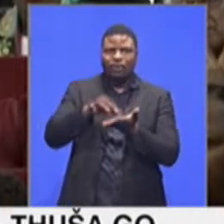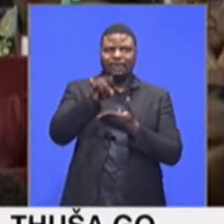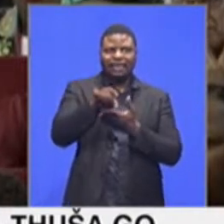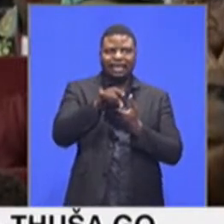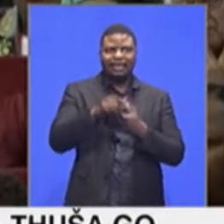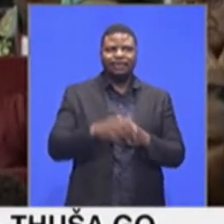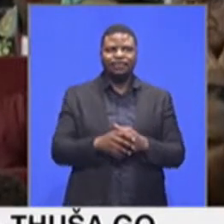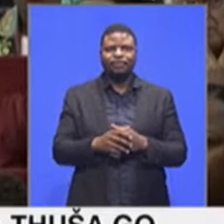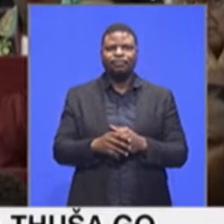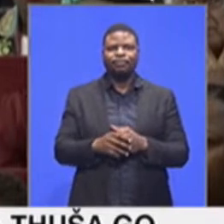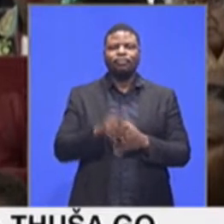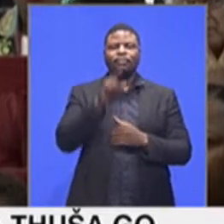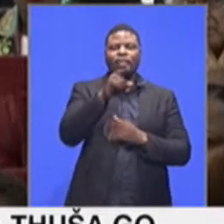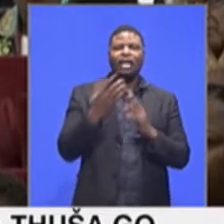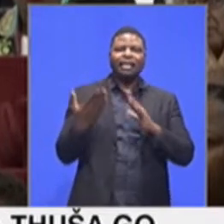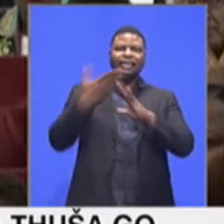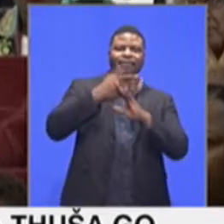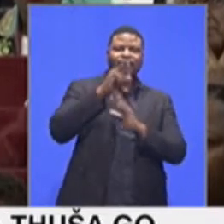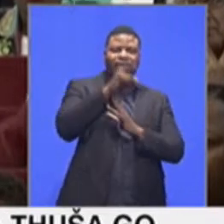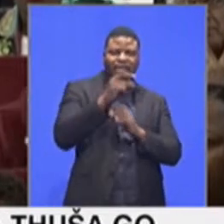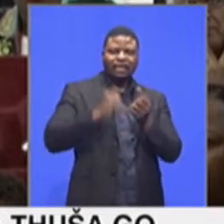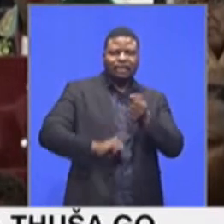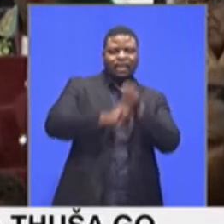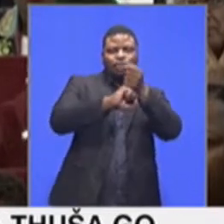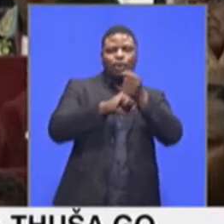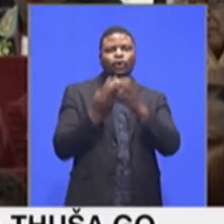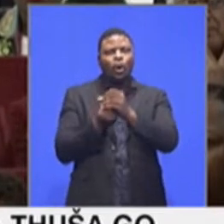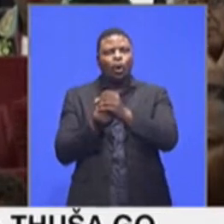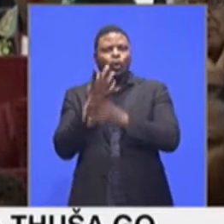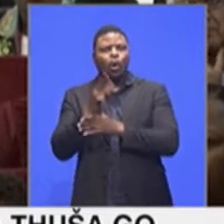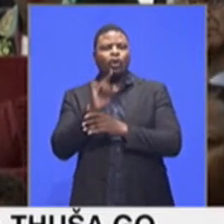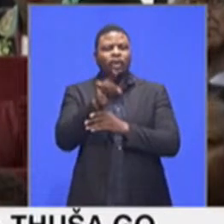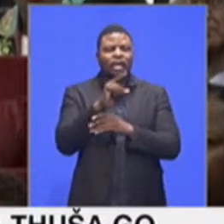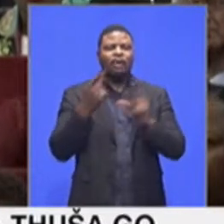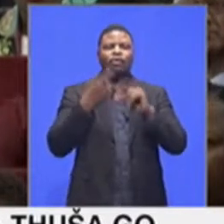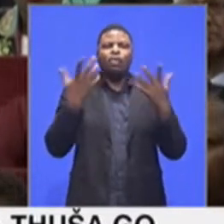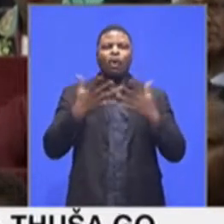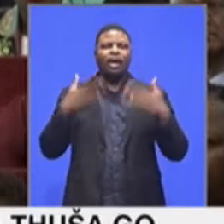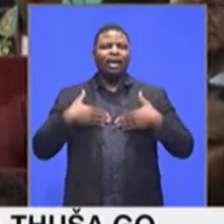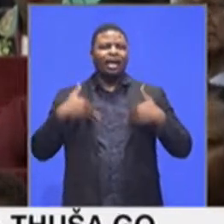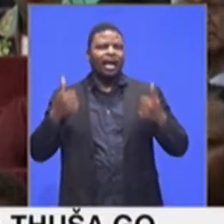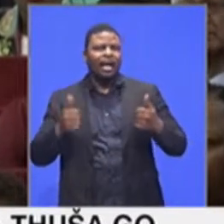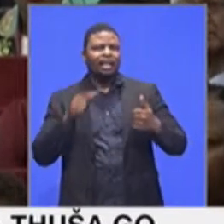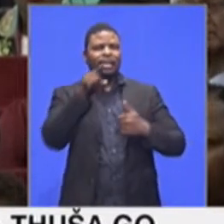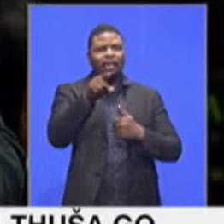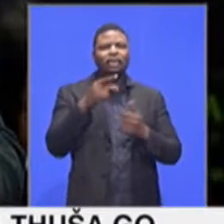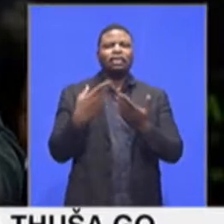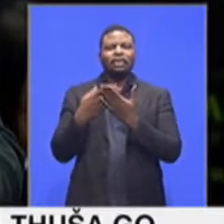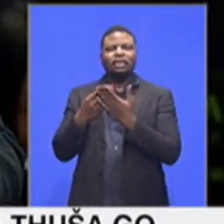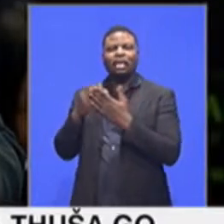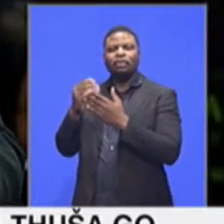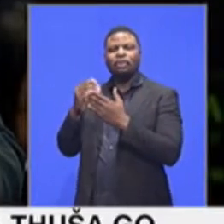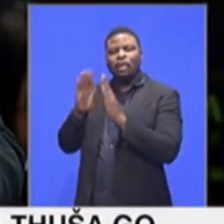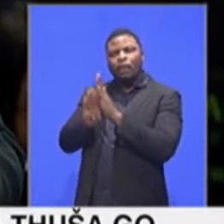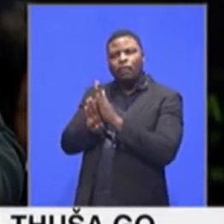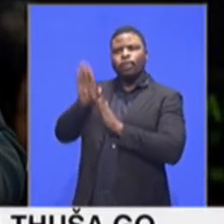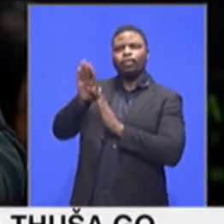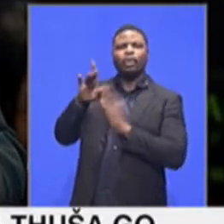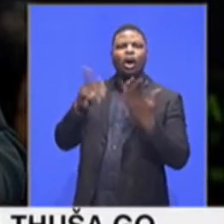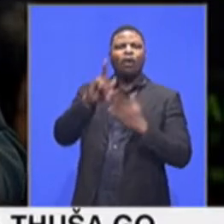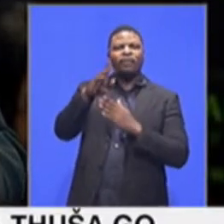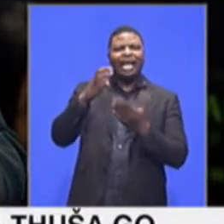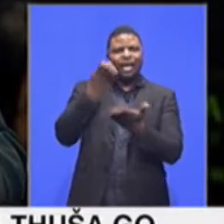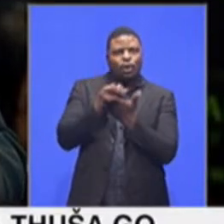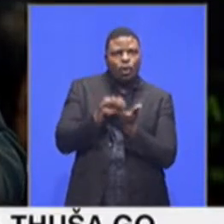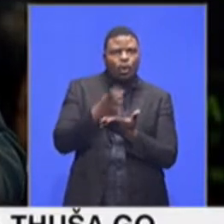Interventions in supporting growth are critical to the health and sustainability of the economy. They need to be complemented